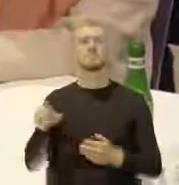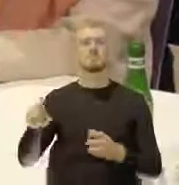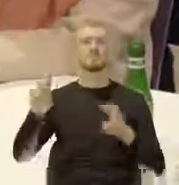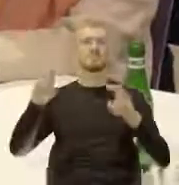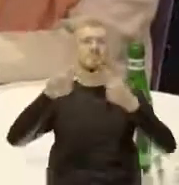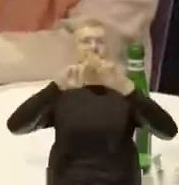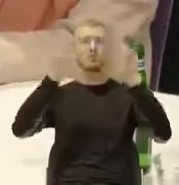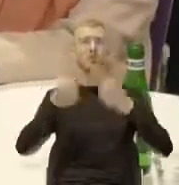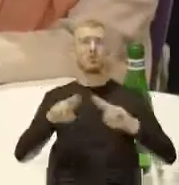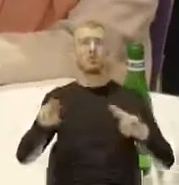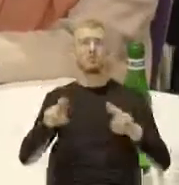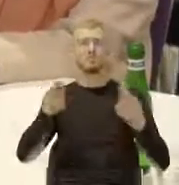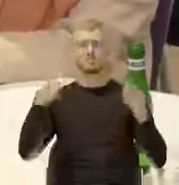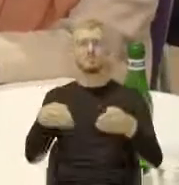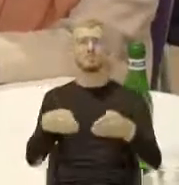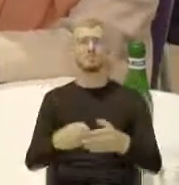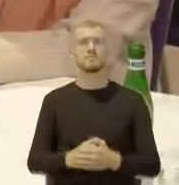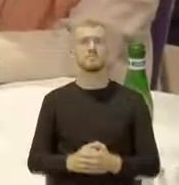Thank you.